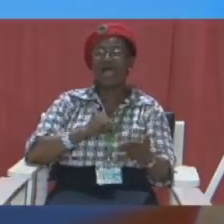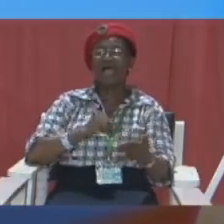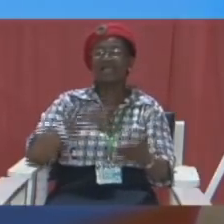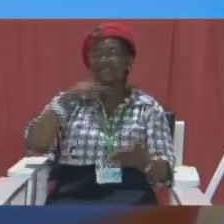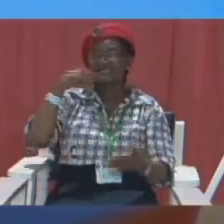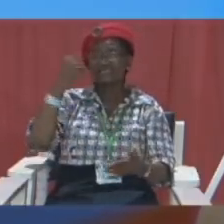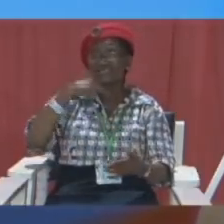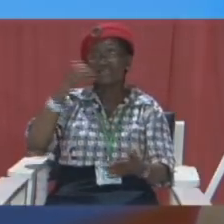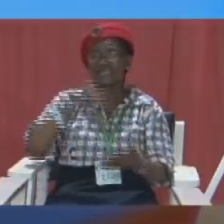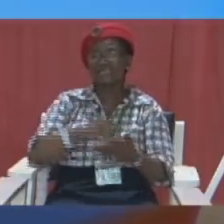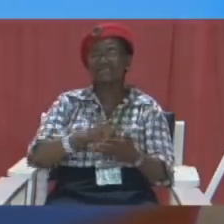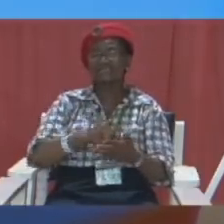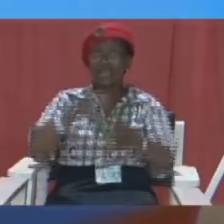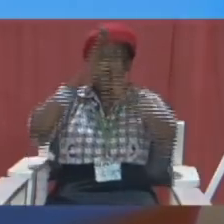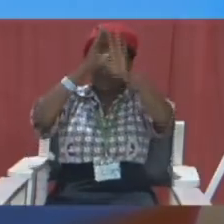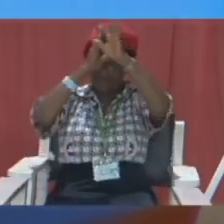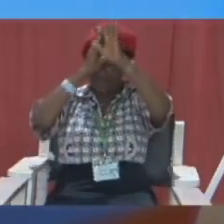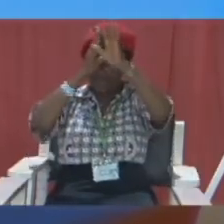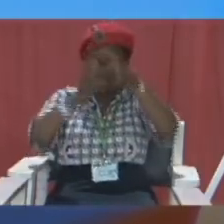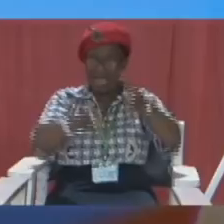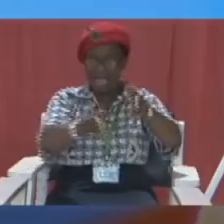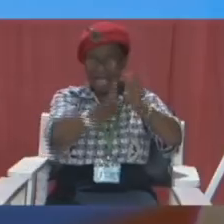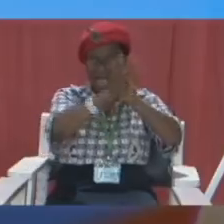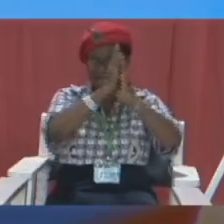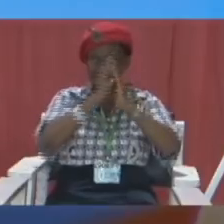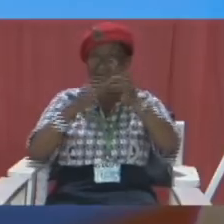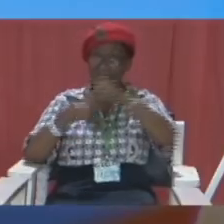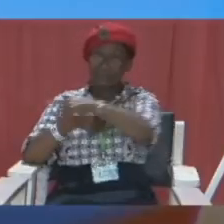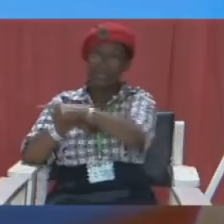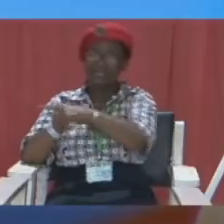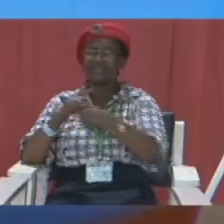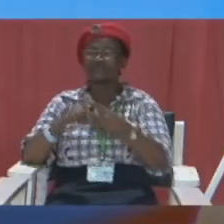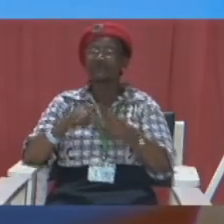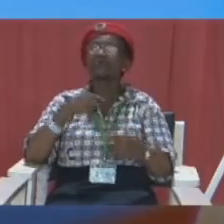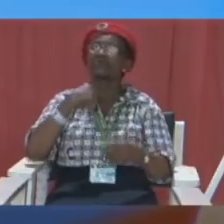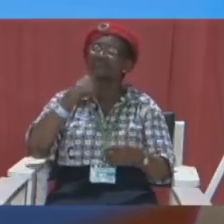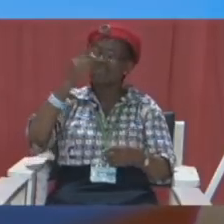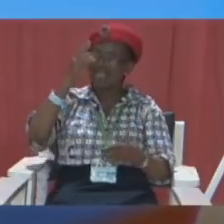Daddy asked me to tell someone. Daddy, you can suffer your corny.